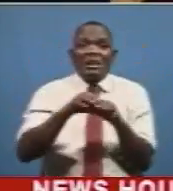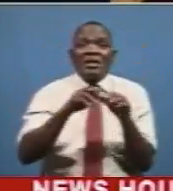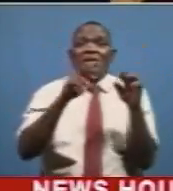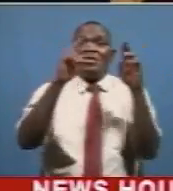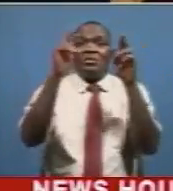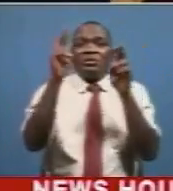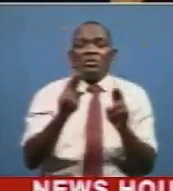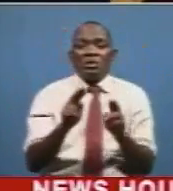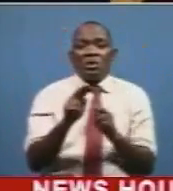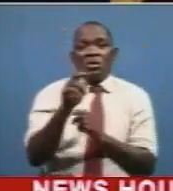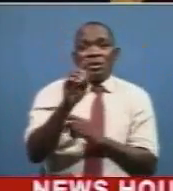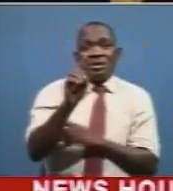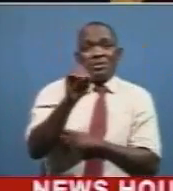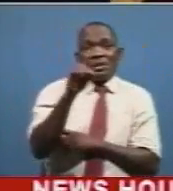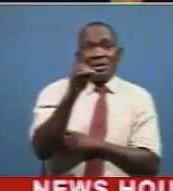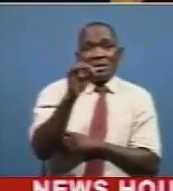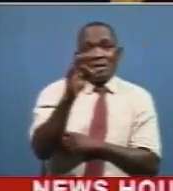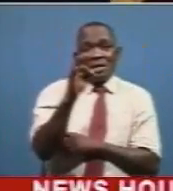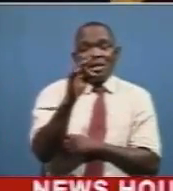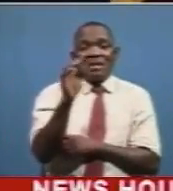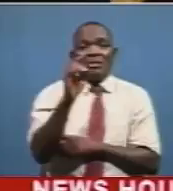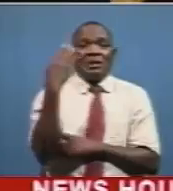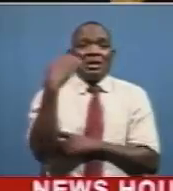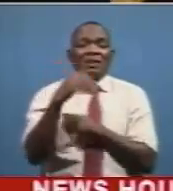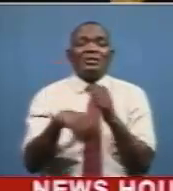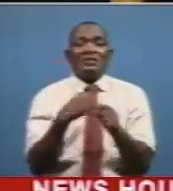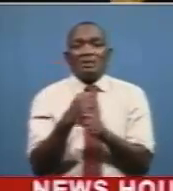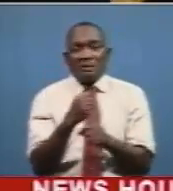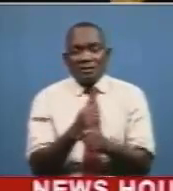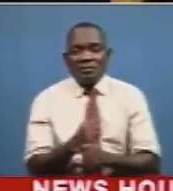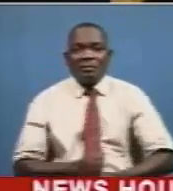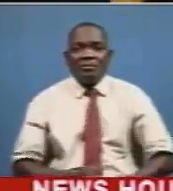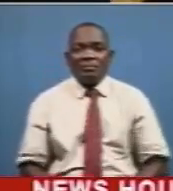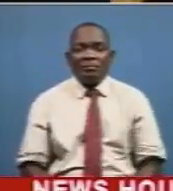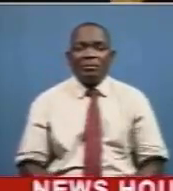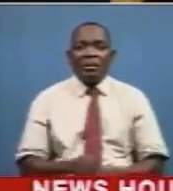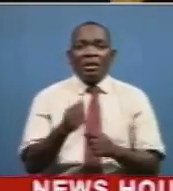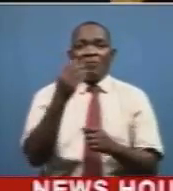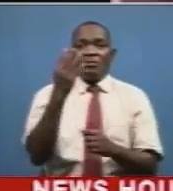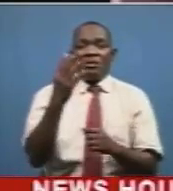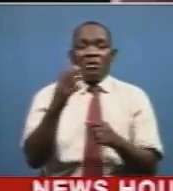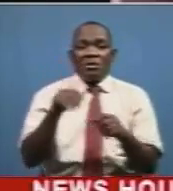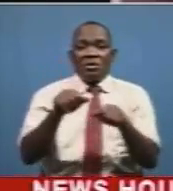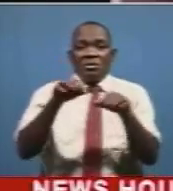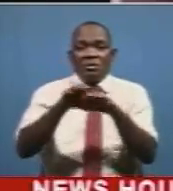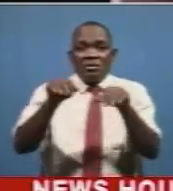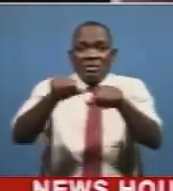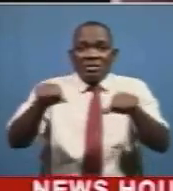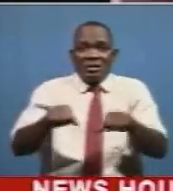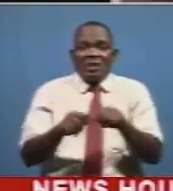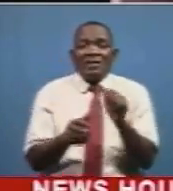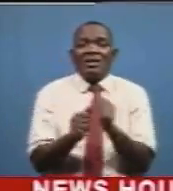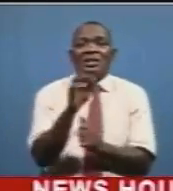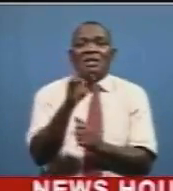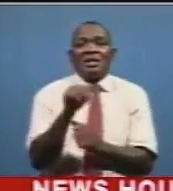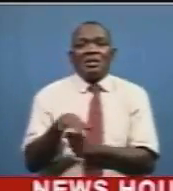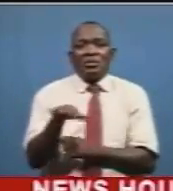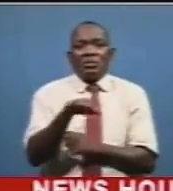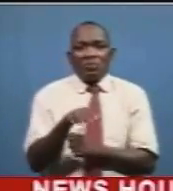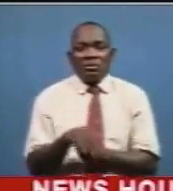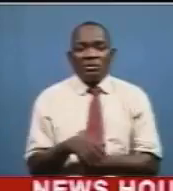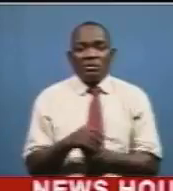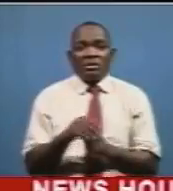results on December 9, 2020 of the results of 4 constituencies in the Greater Accra